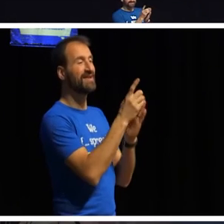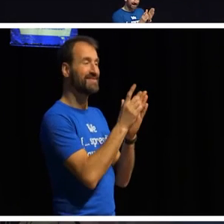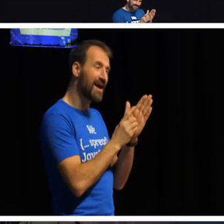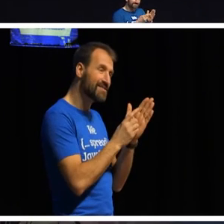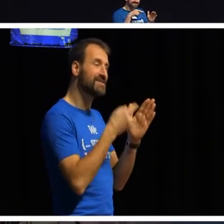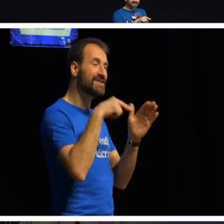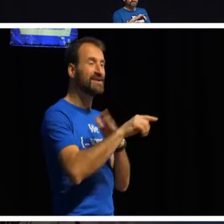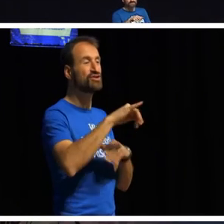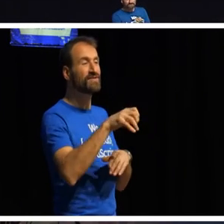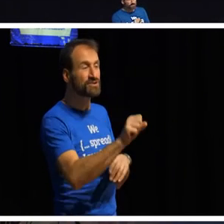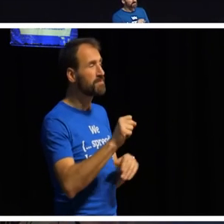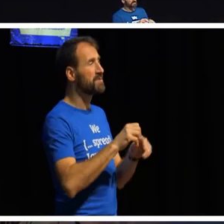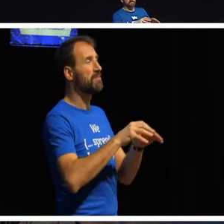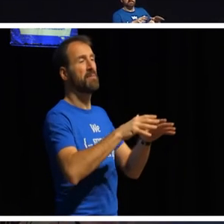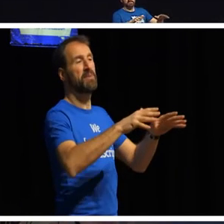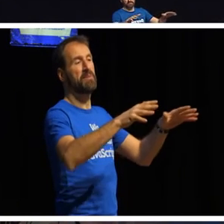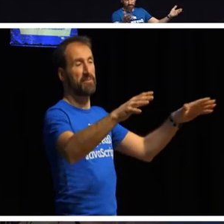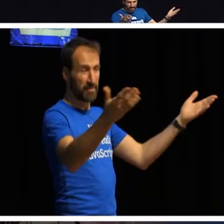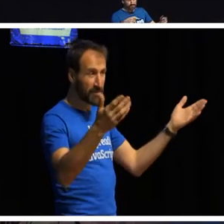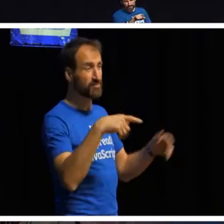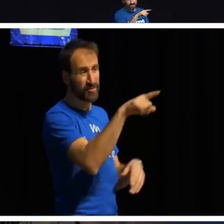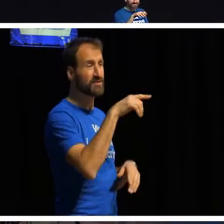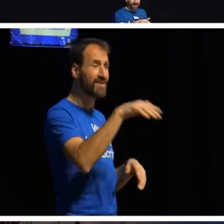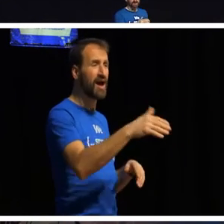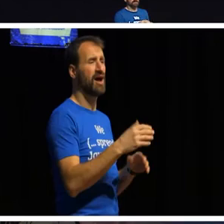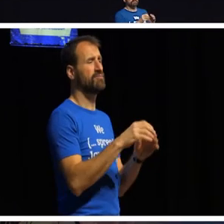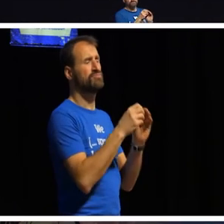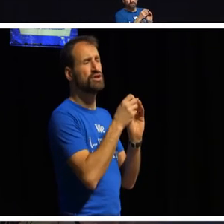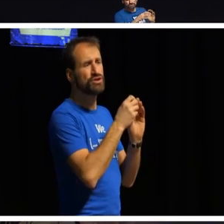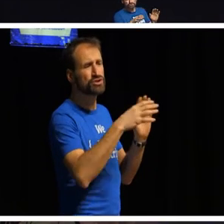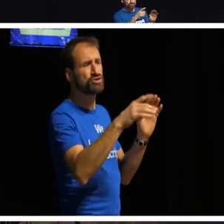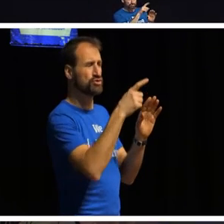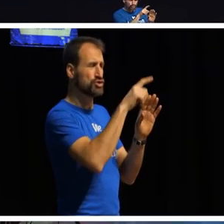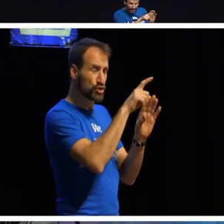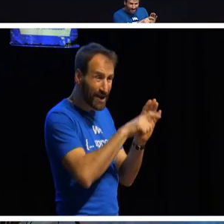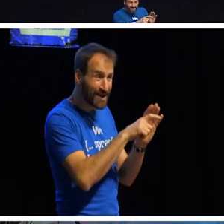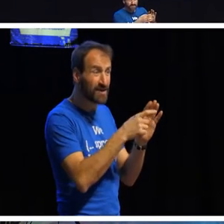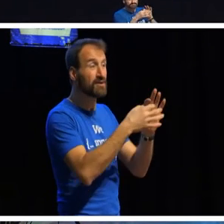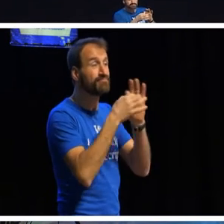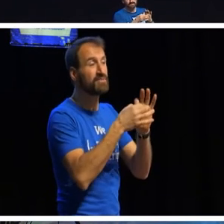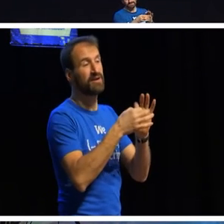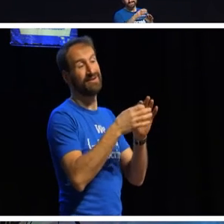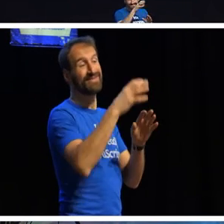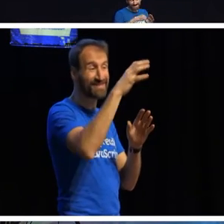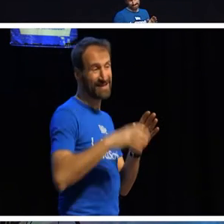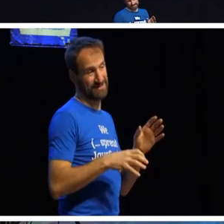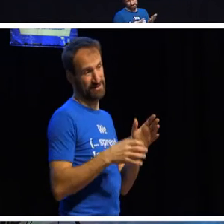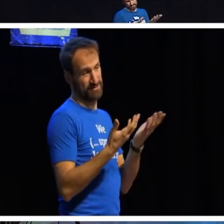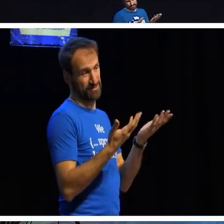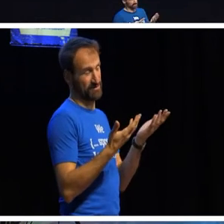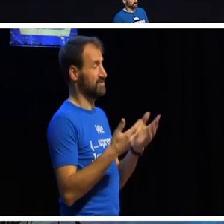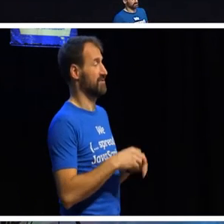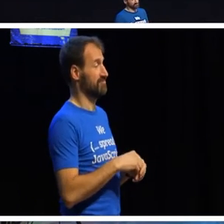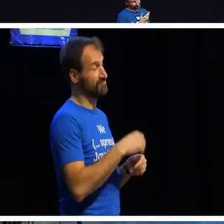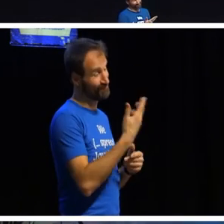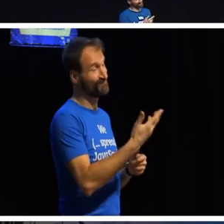to. It'd be nice to just have a stream of text. And that's going to get a lot simpler thanks to transform streams that'll be landing